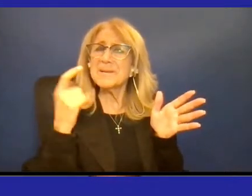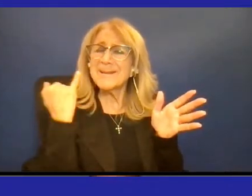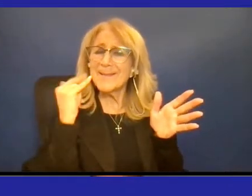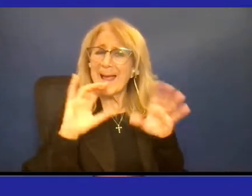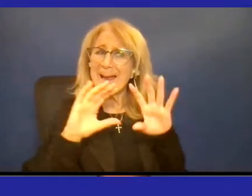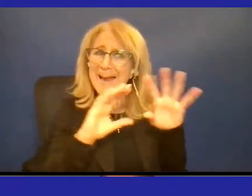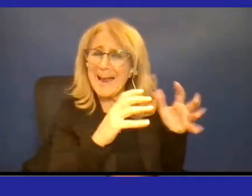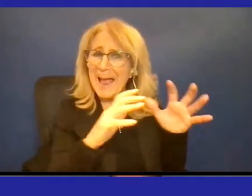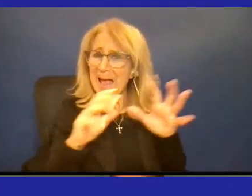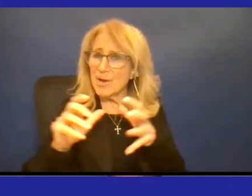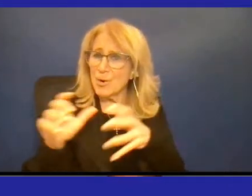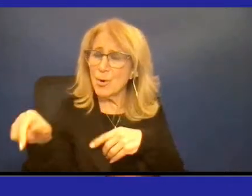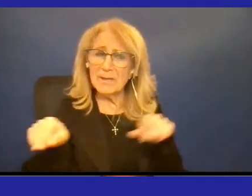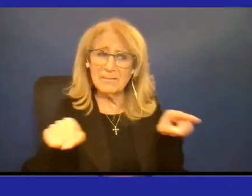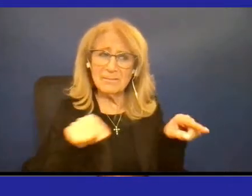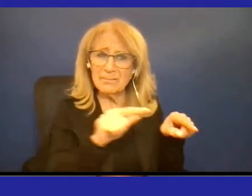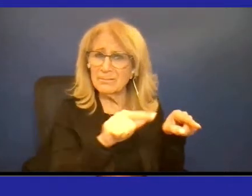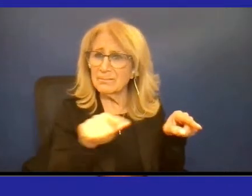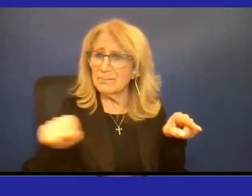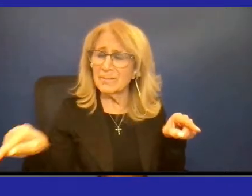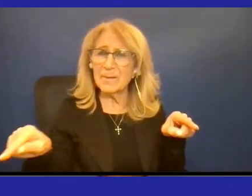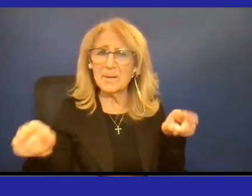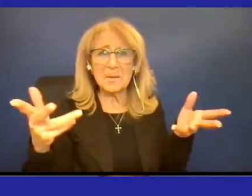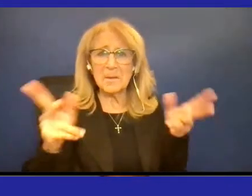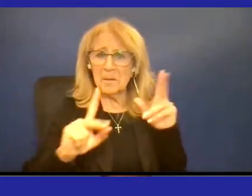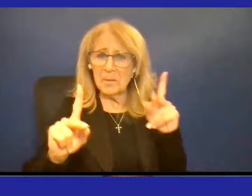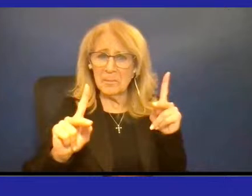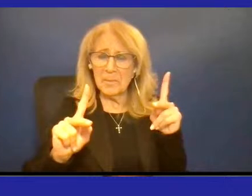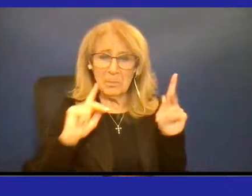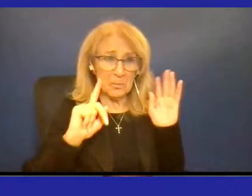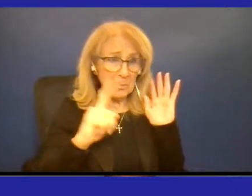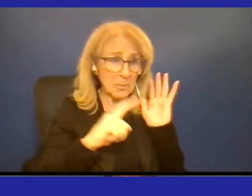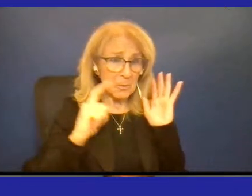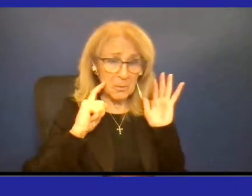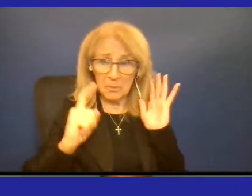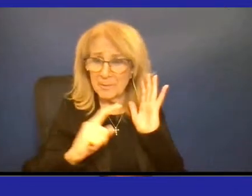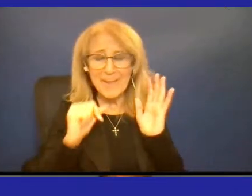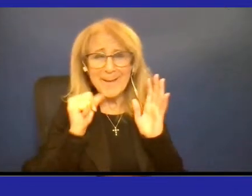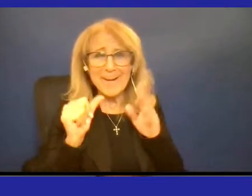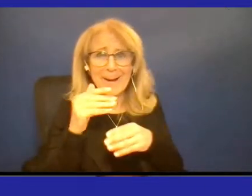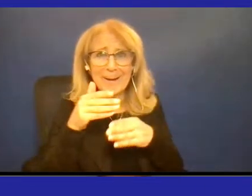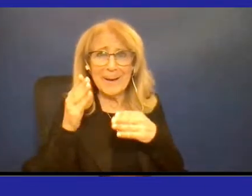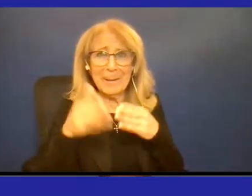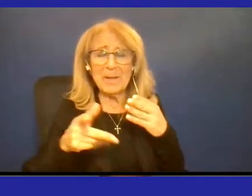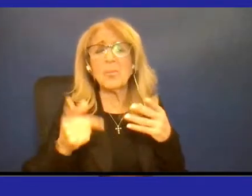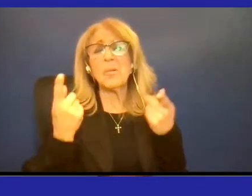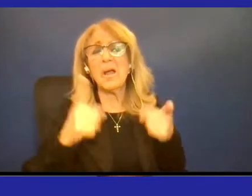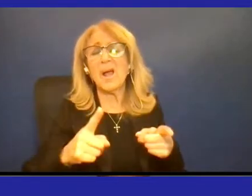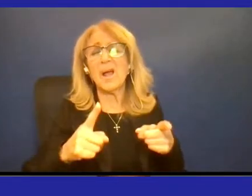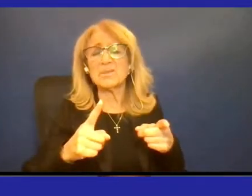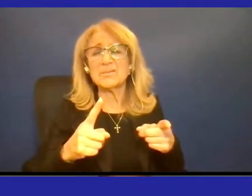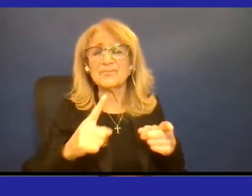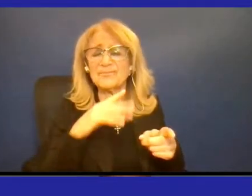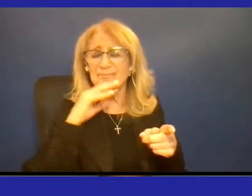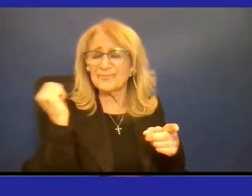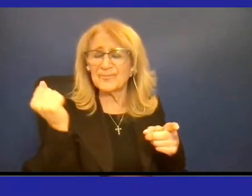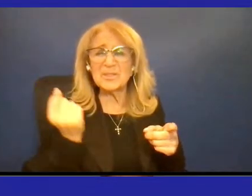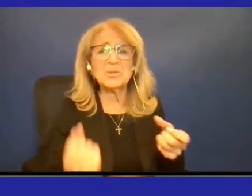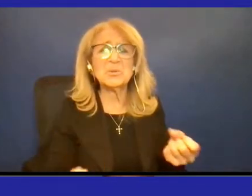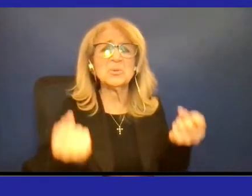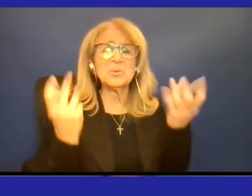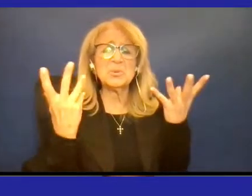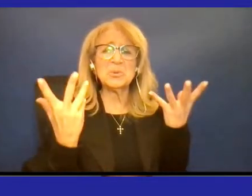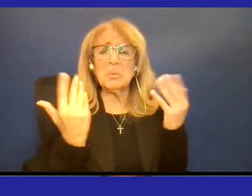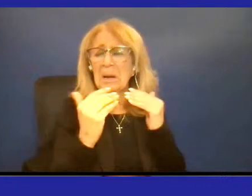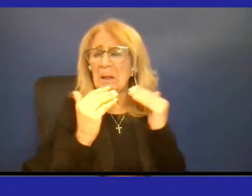don't speak to people, they will not complete it. And so they just get tired of seeing too many limited categories.